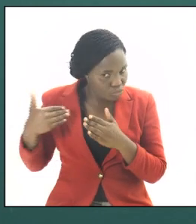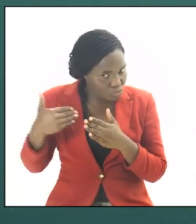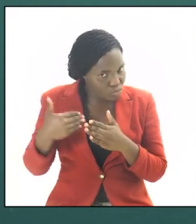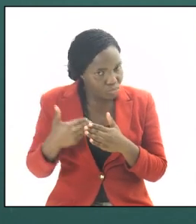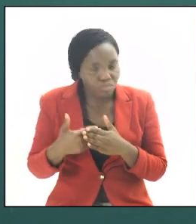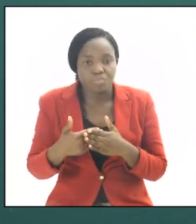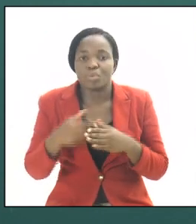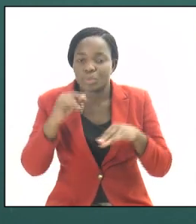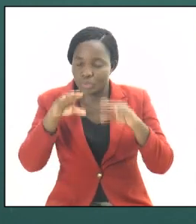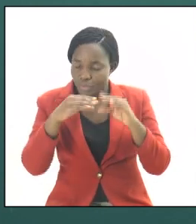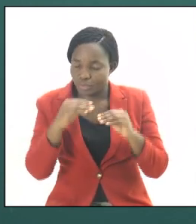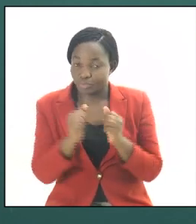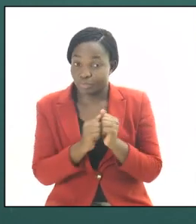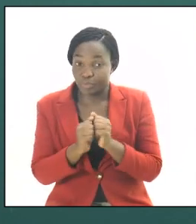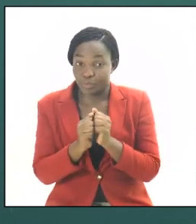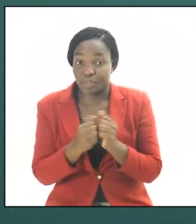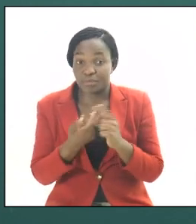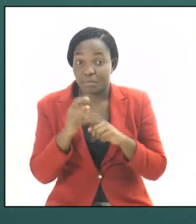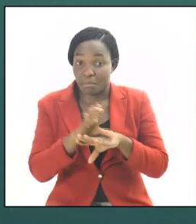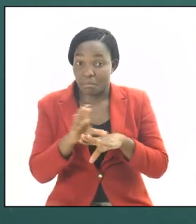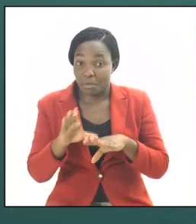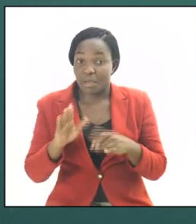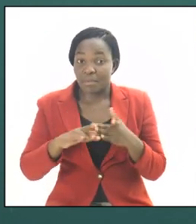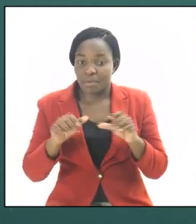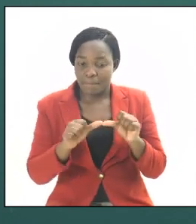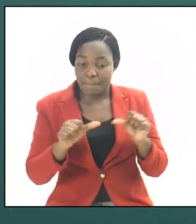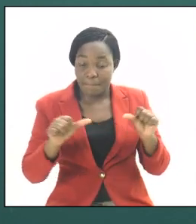5 lessons from NAMCOL on measuring.